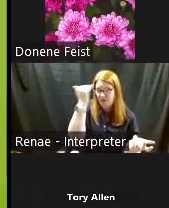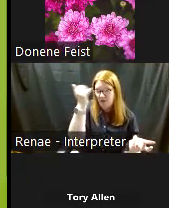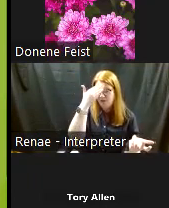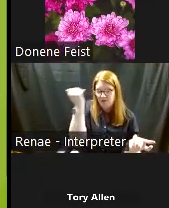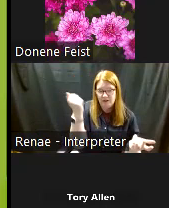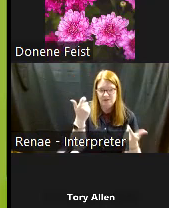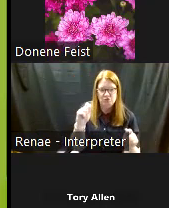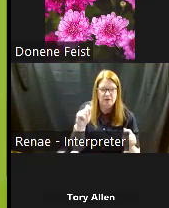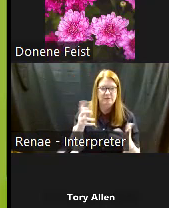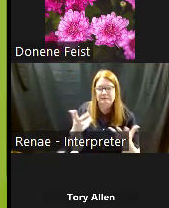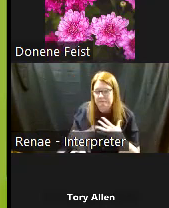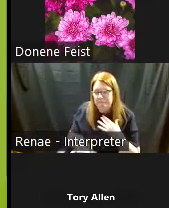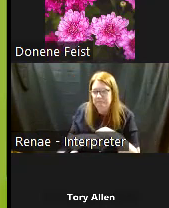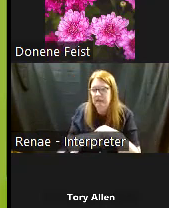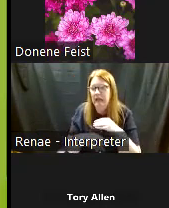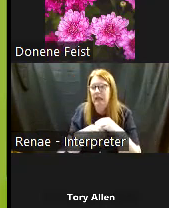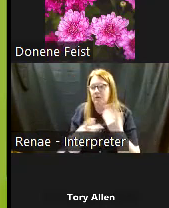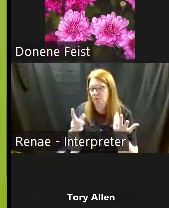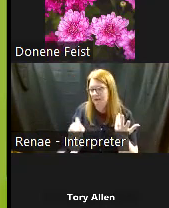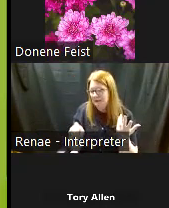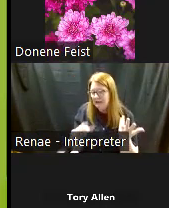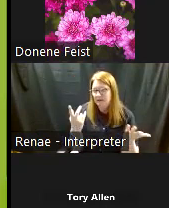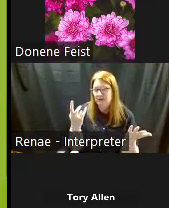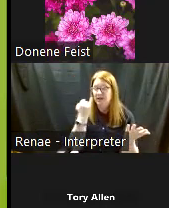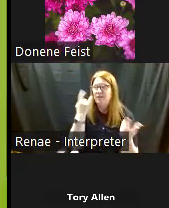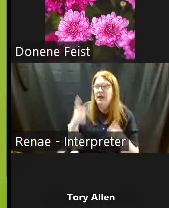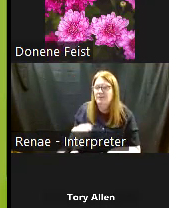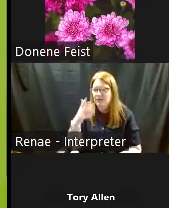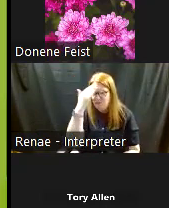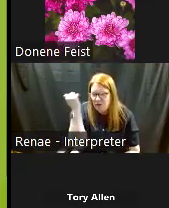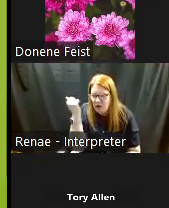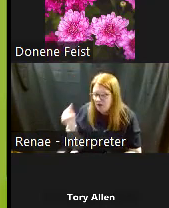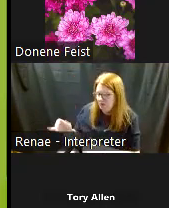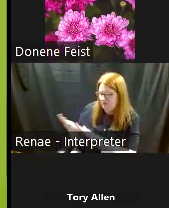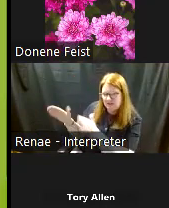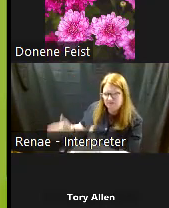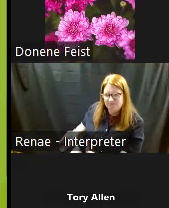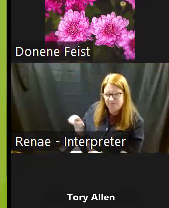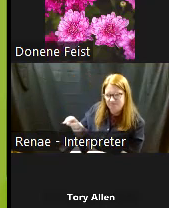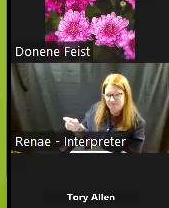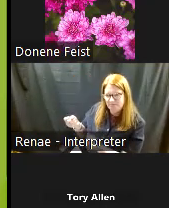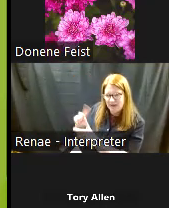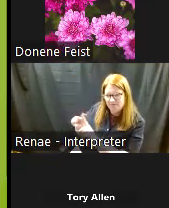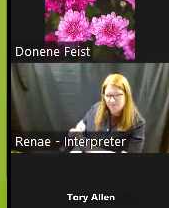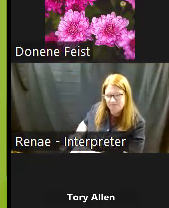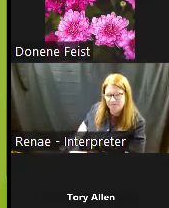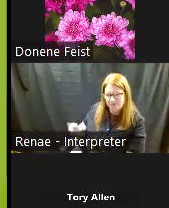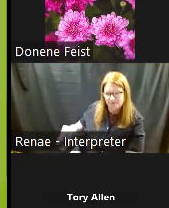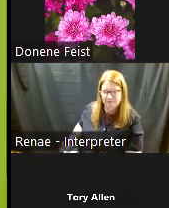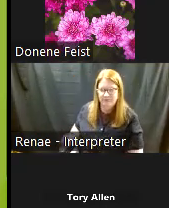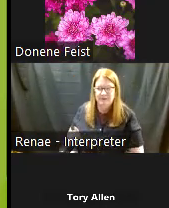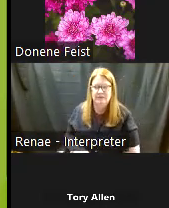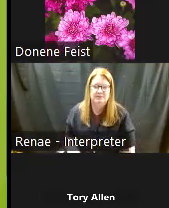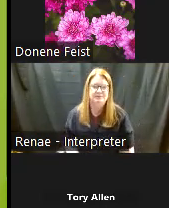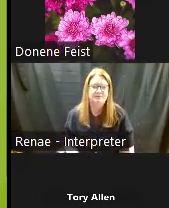be thoughtful of, things that we might need. If something was forgot, we've got a whole little cart of stuff. I